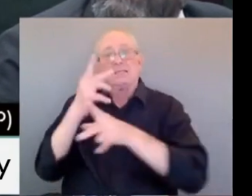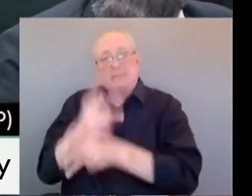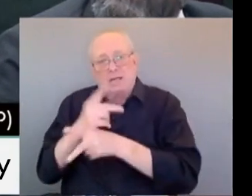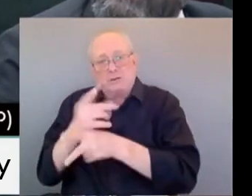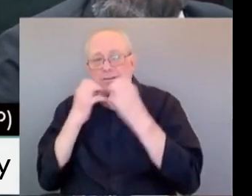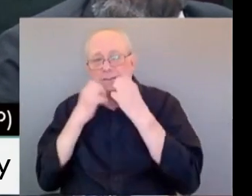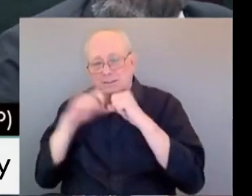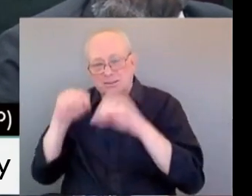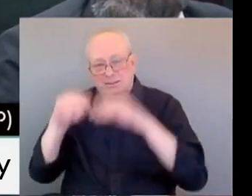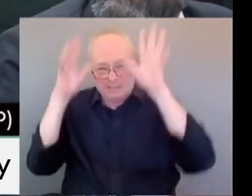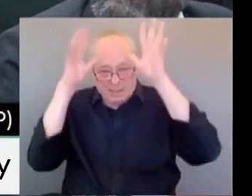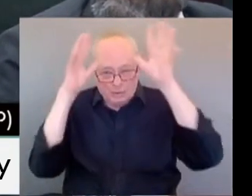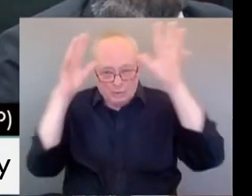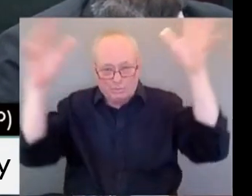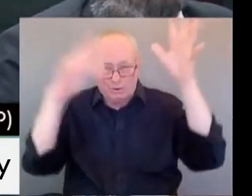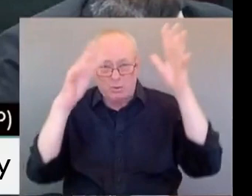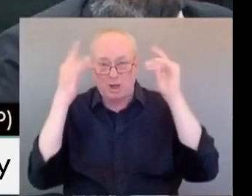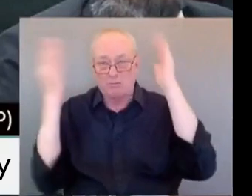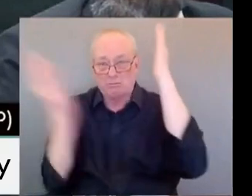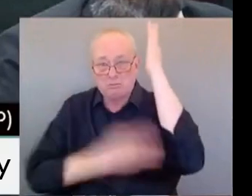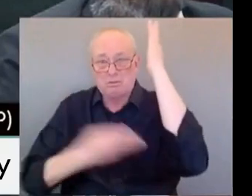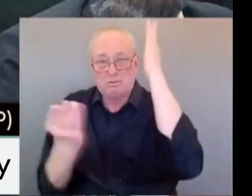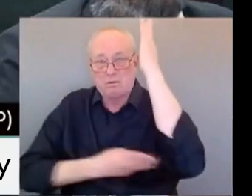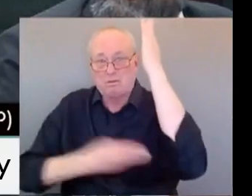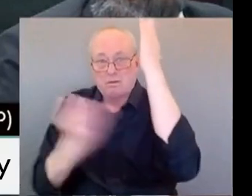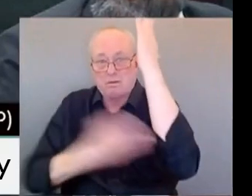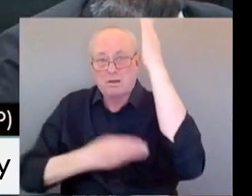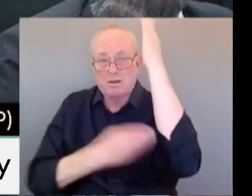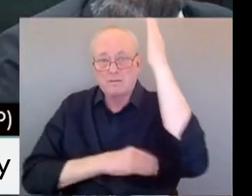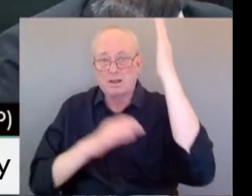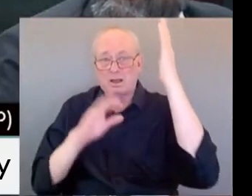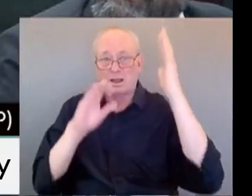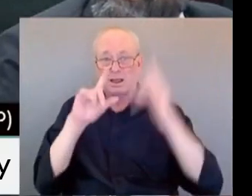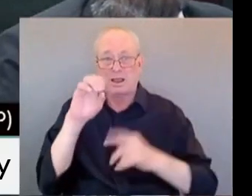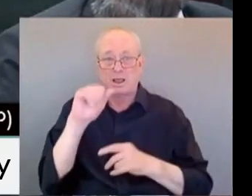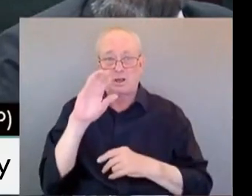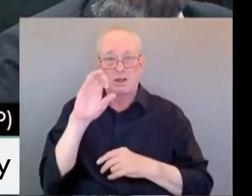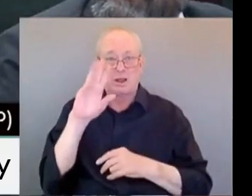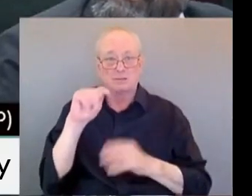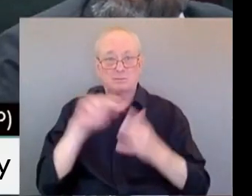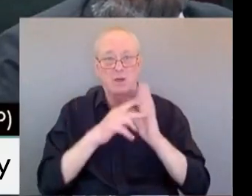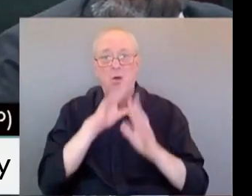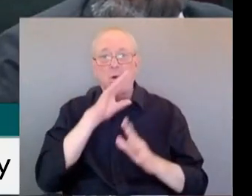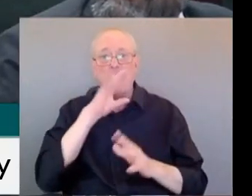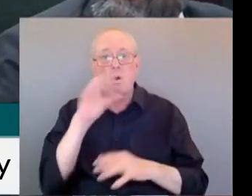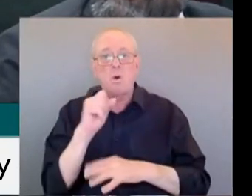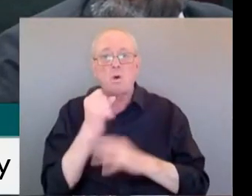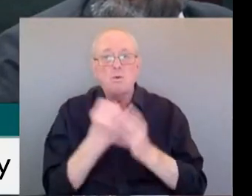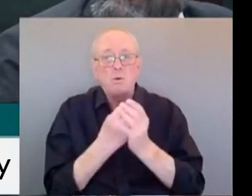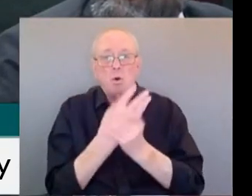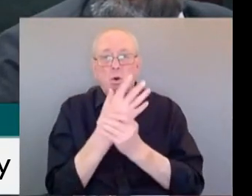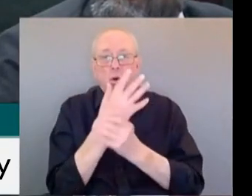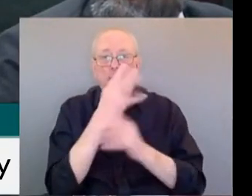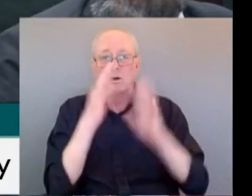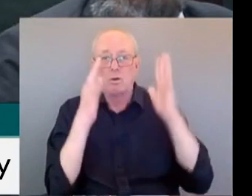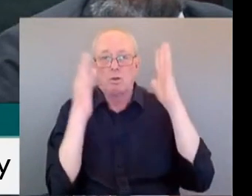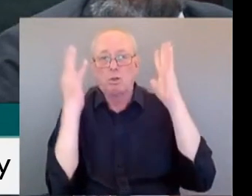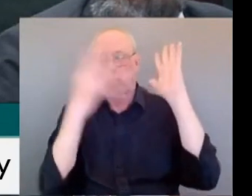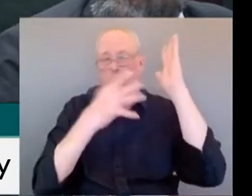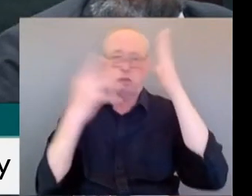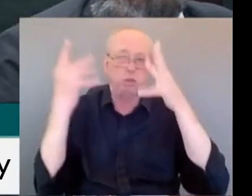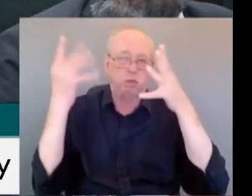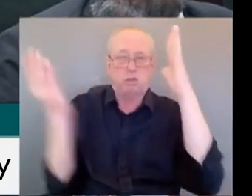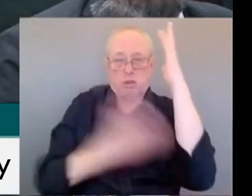old-growth forest that 2 out of 3 caribou herds require for winter range. Given that science recommends leaving 65% of caribou